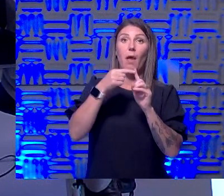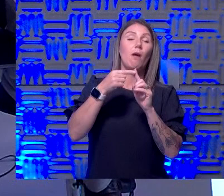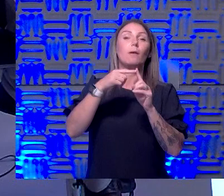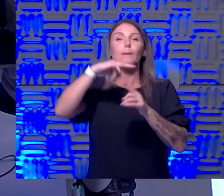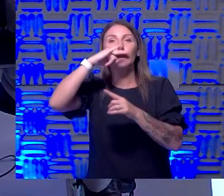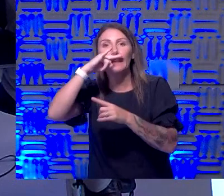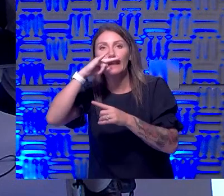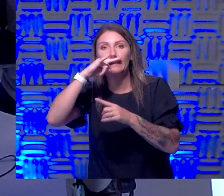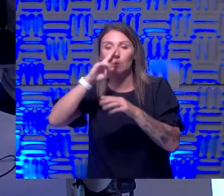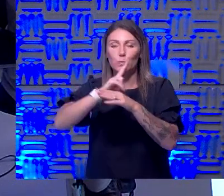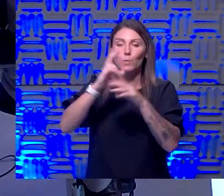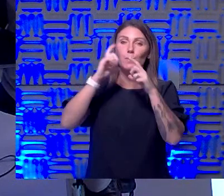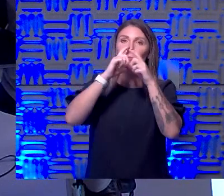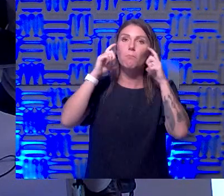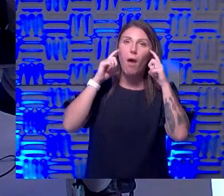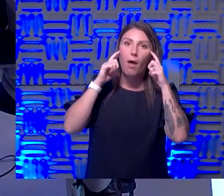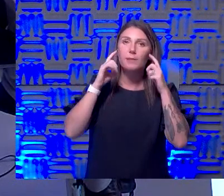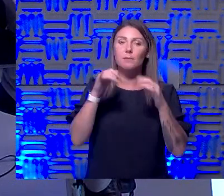sports.